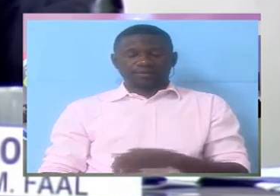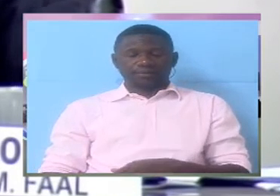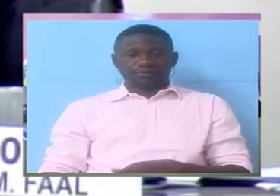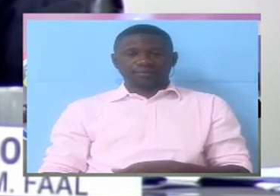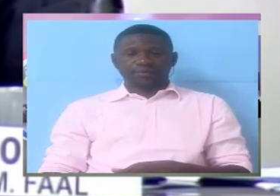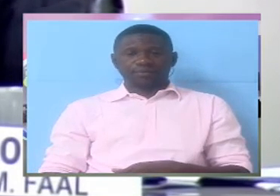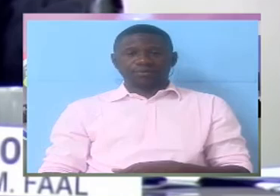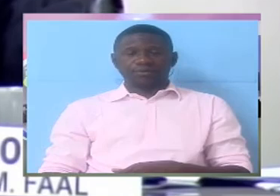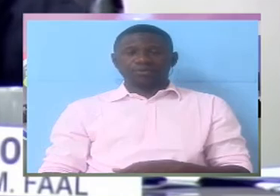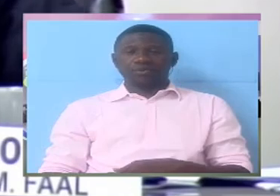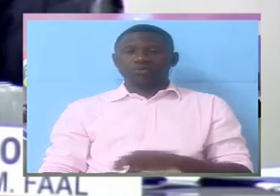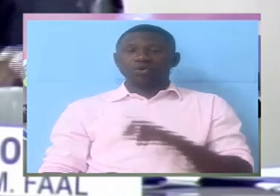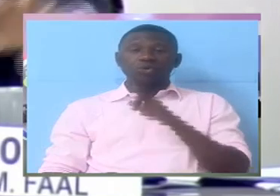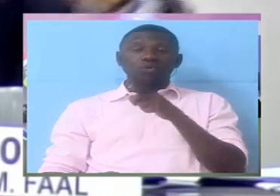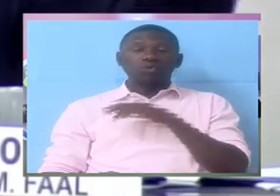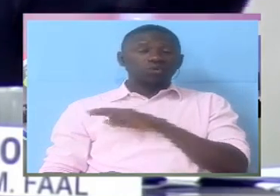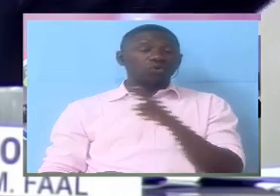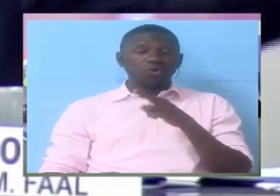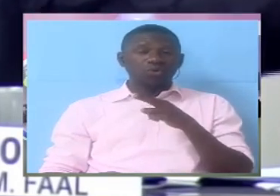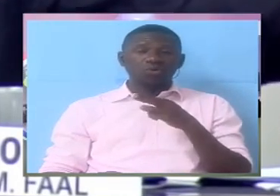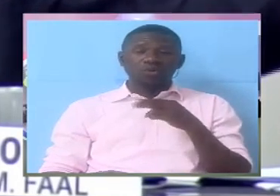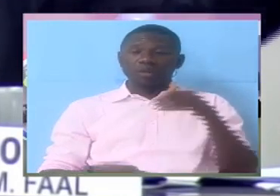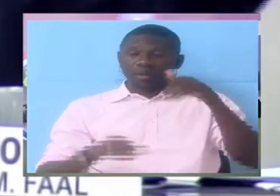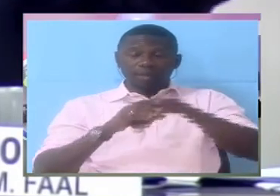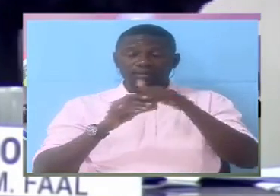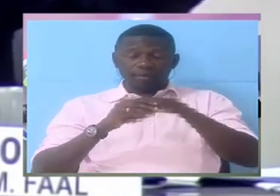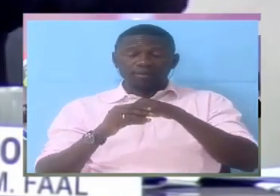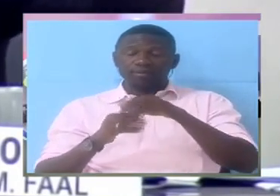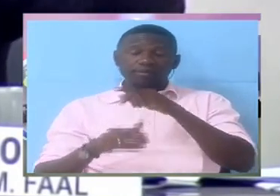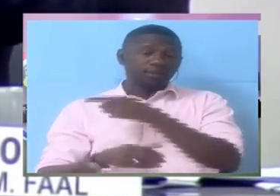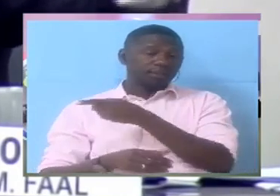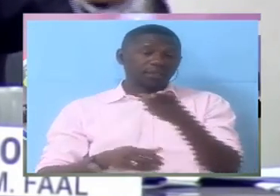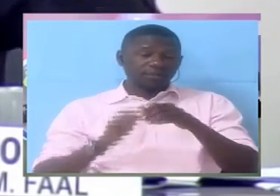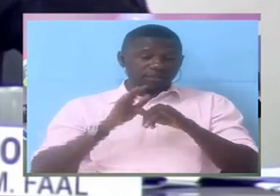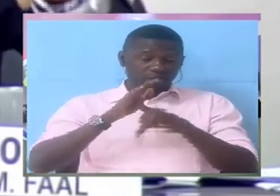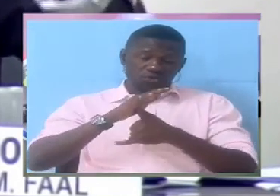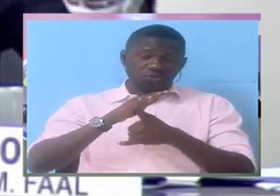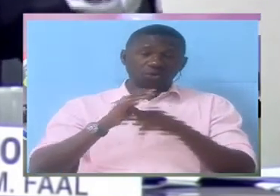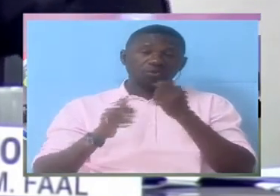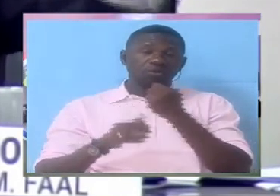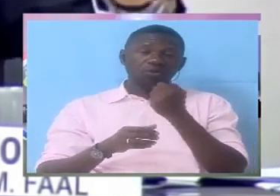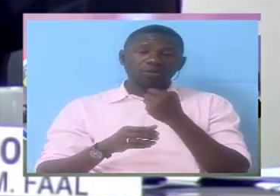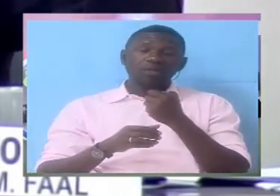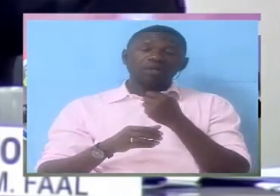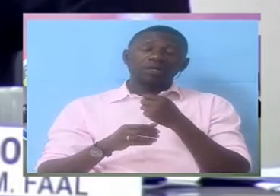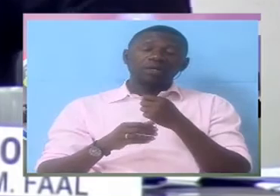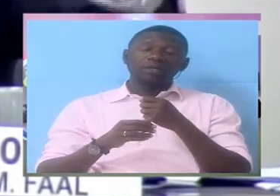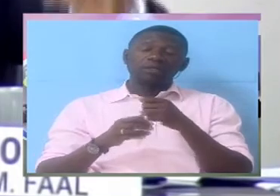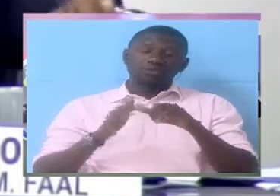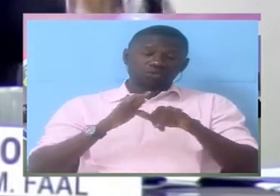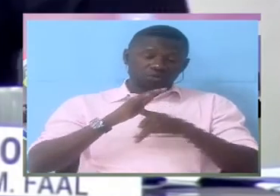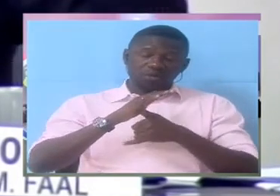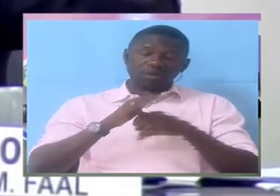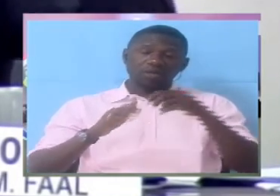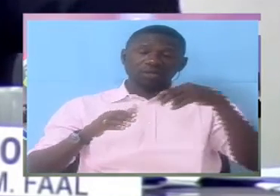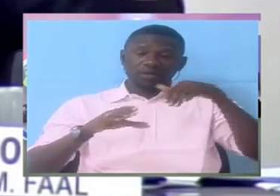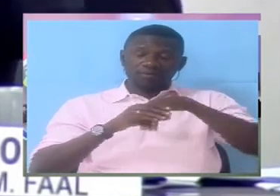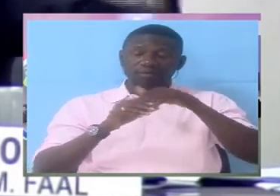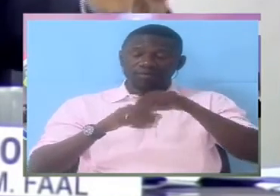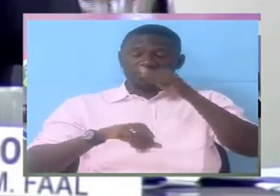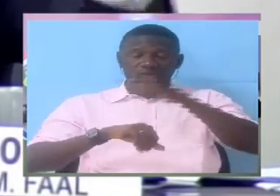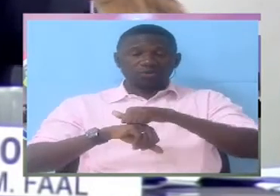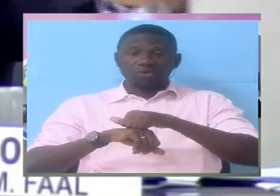not incriminate them because their subordinates carried out the torture. You incriminated them because you are saying